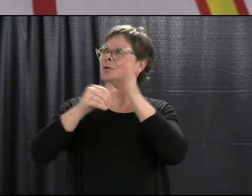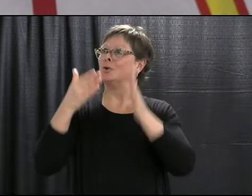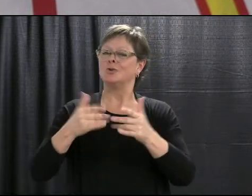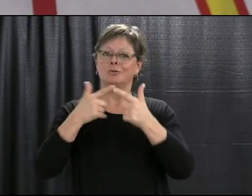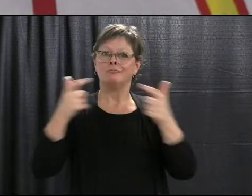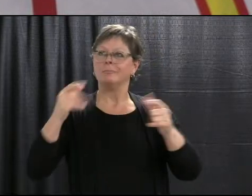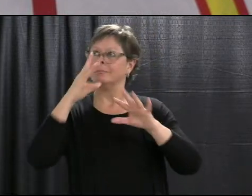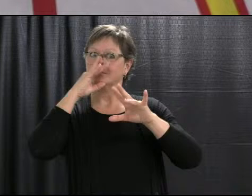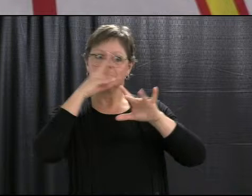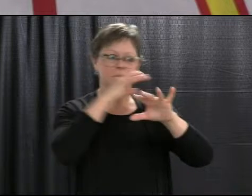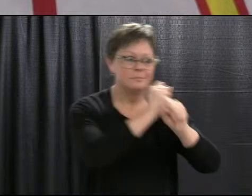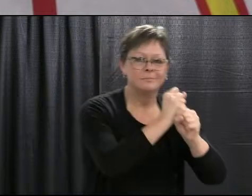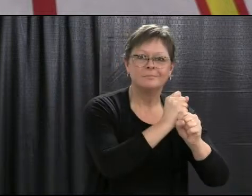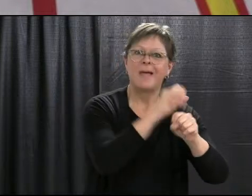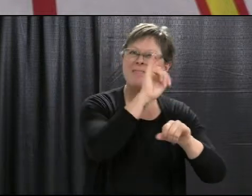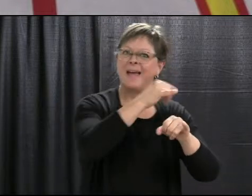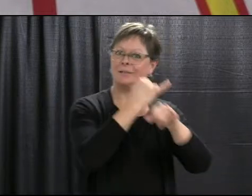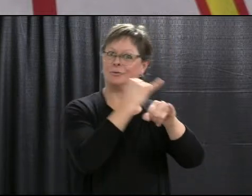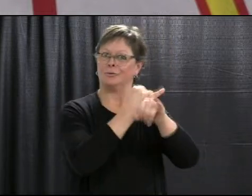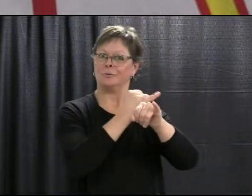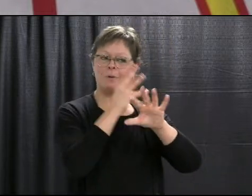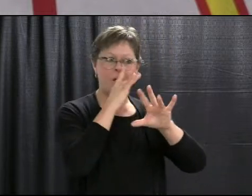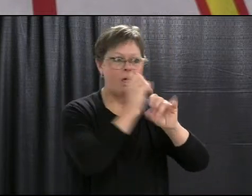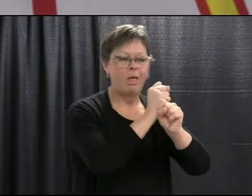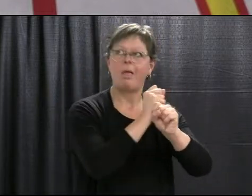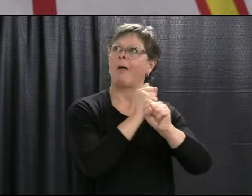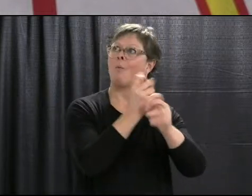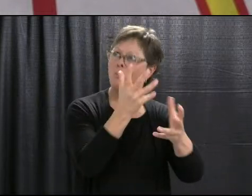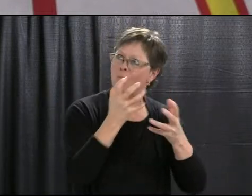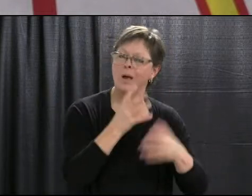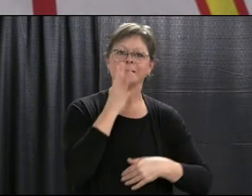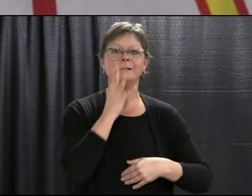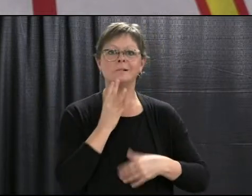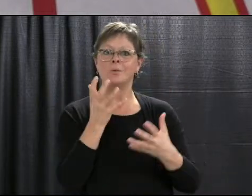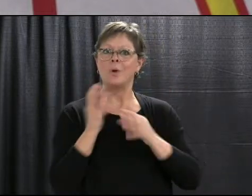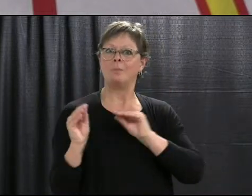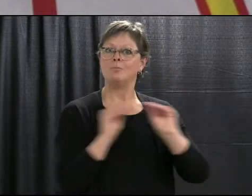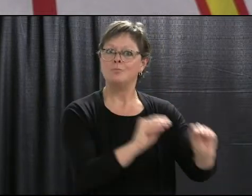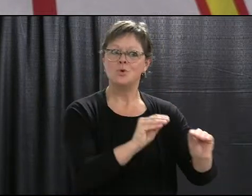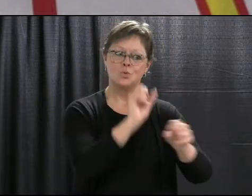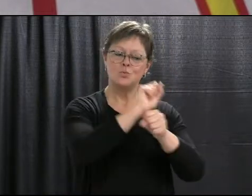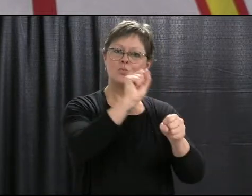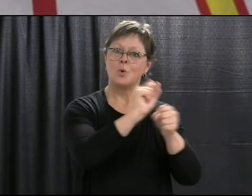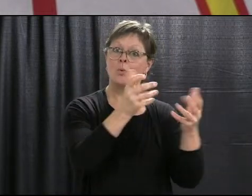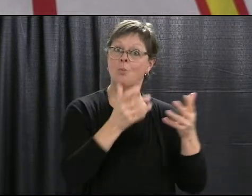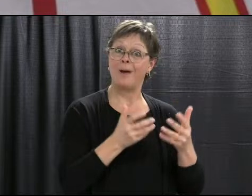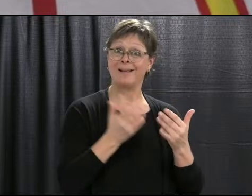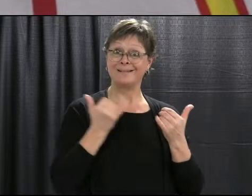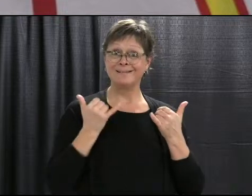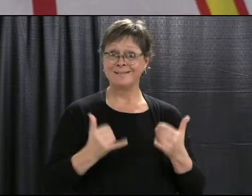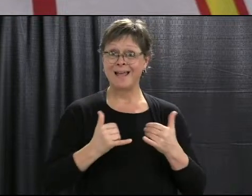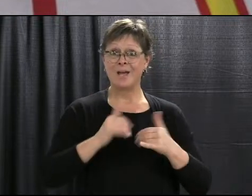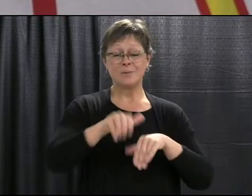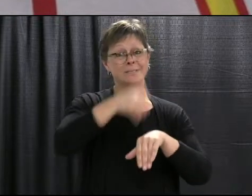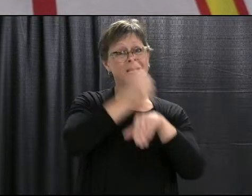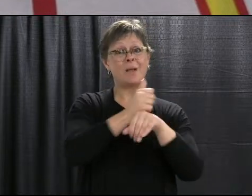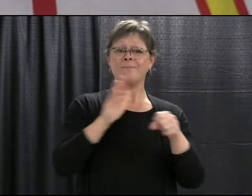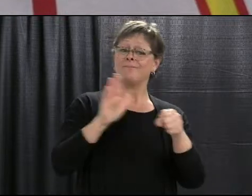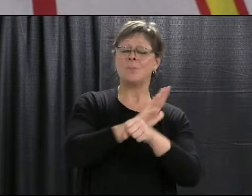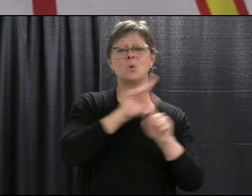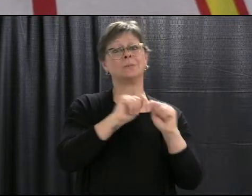cardiac surgeons to that unit, and we have now a full team which will lead